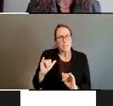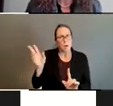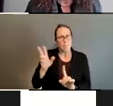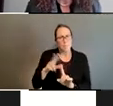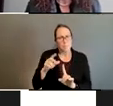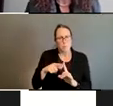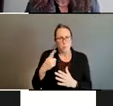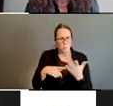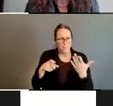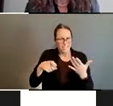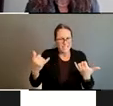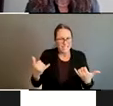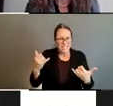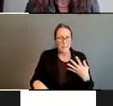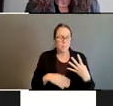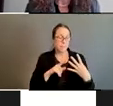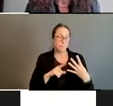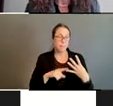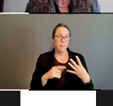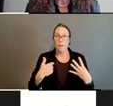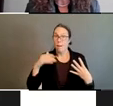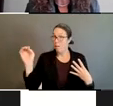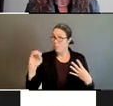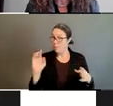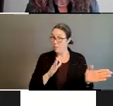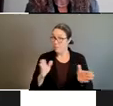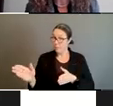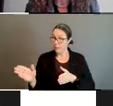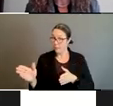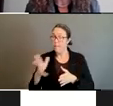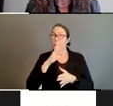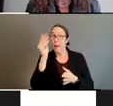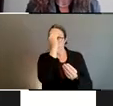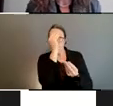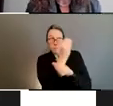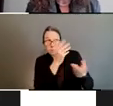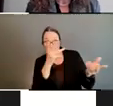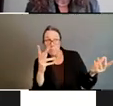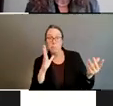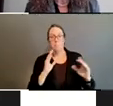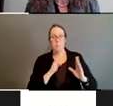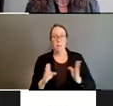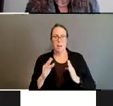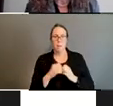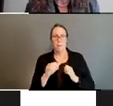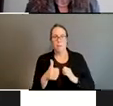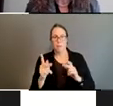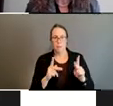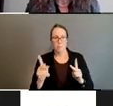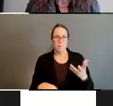today. Having an emergency plan and communicating that plan with others, and then